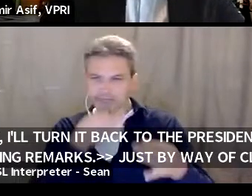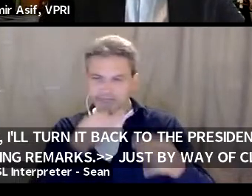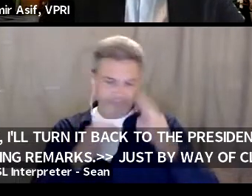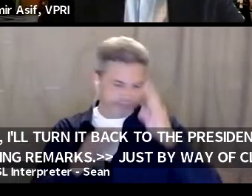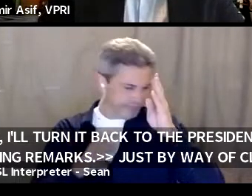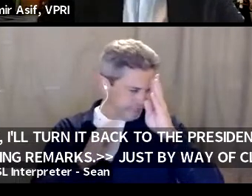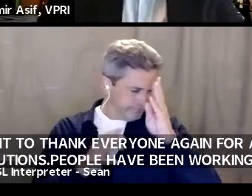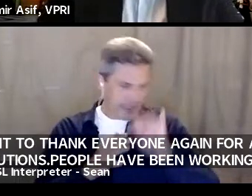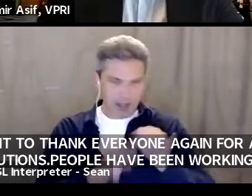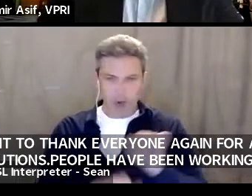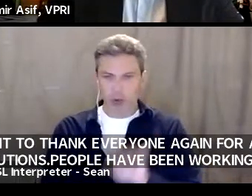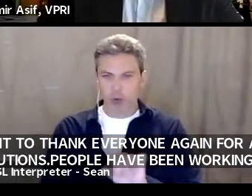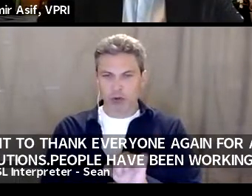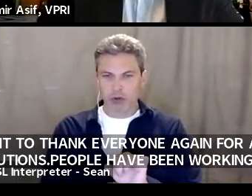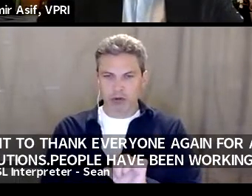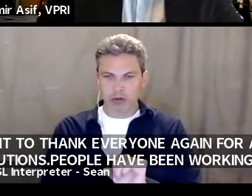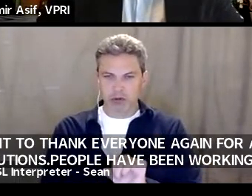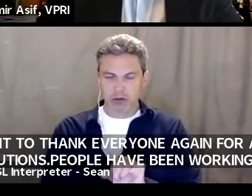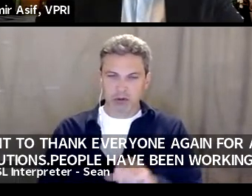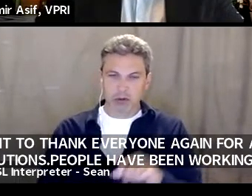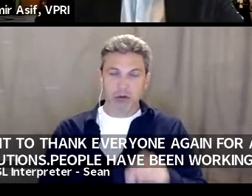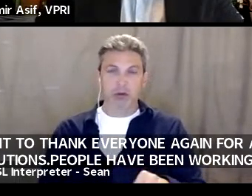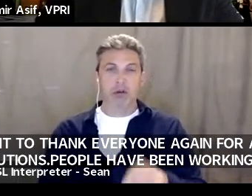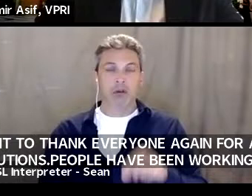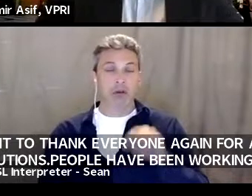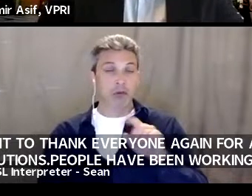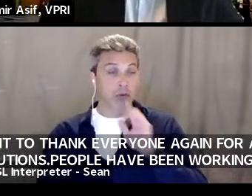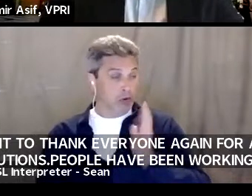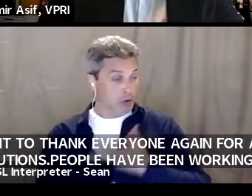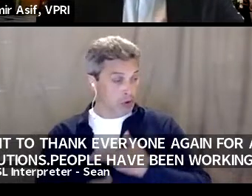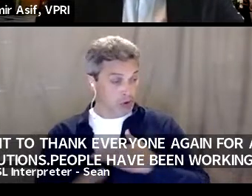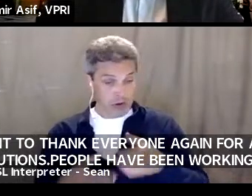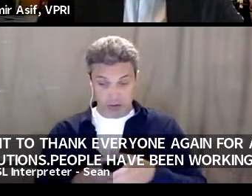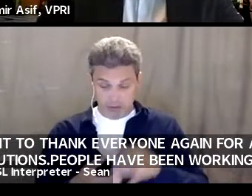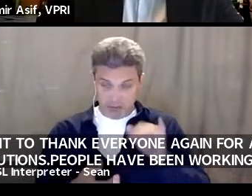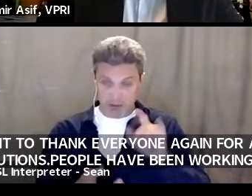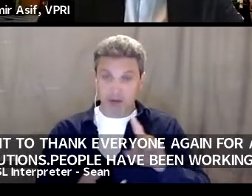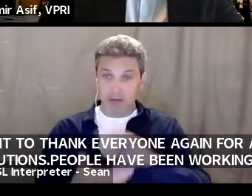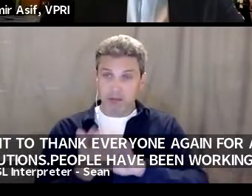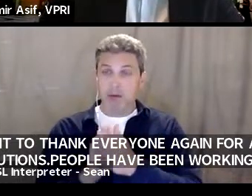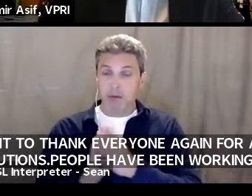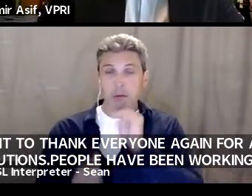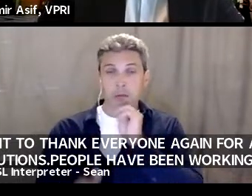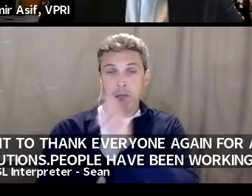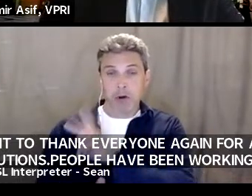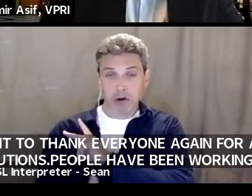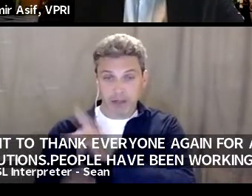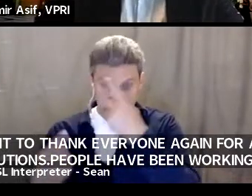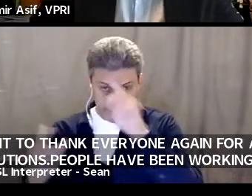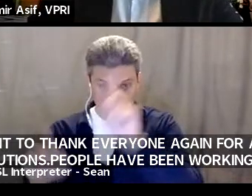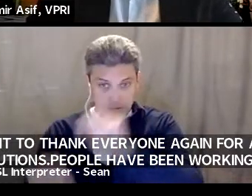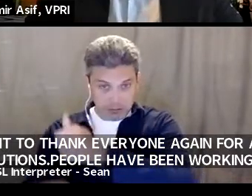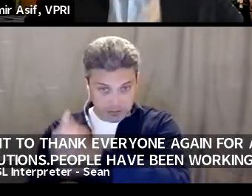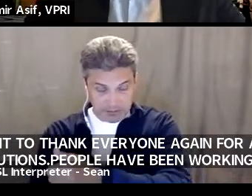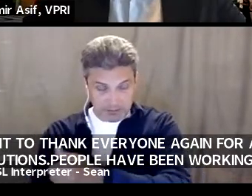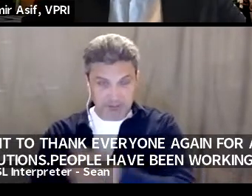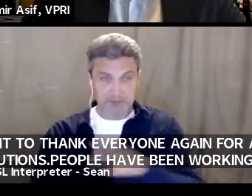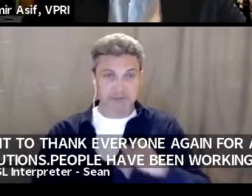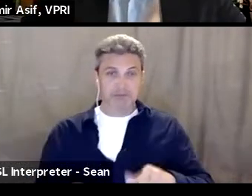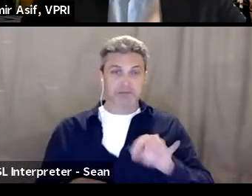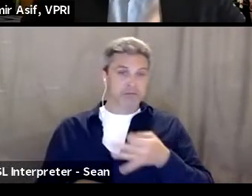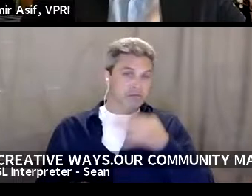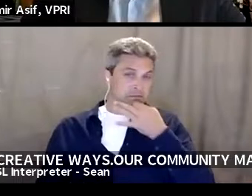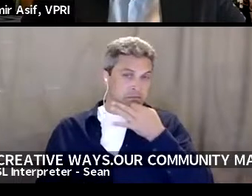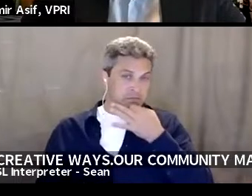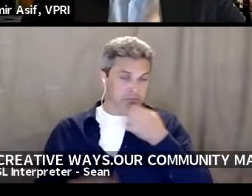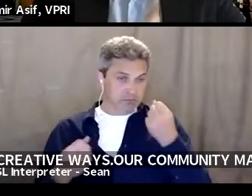Our community made the Markham Center campus happen. Our community has managed this huge transition of all of our